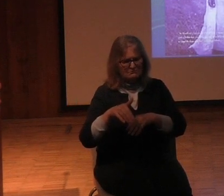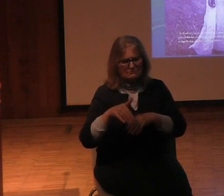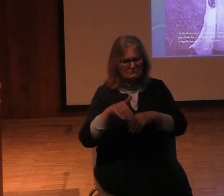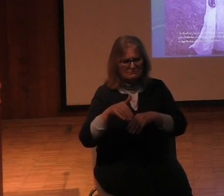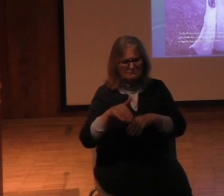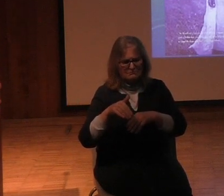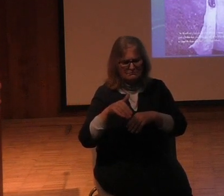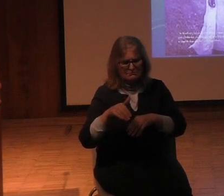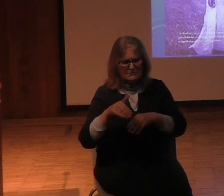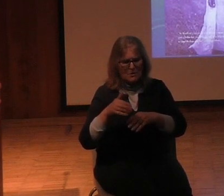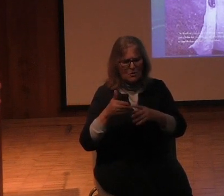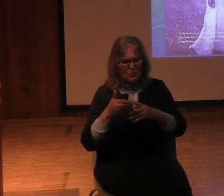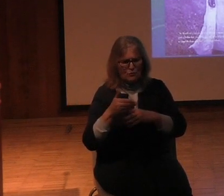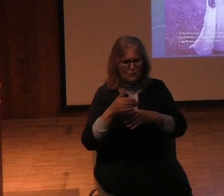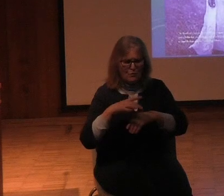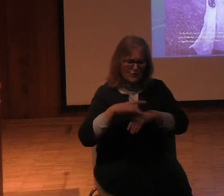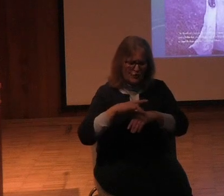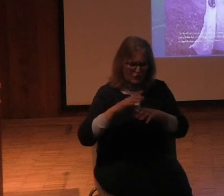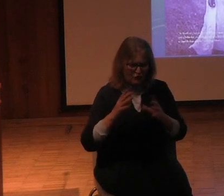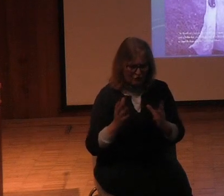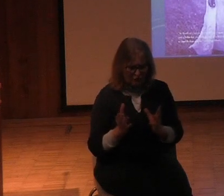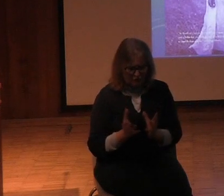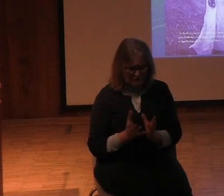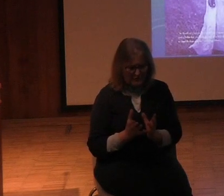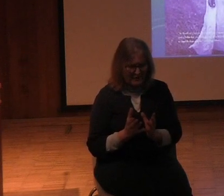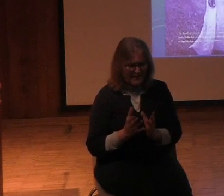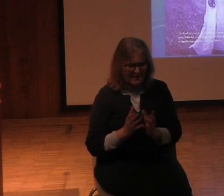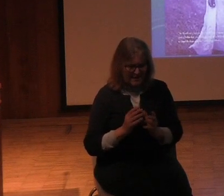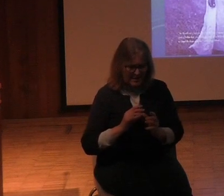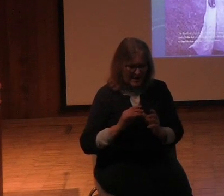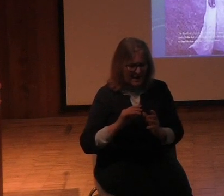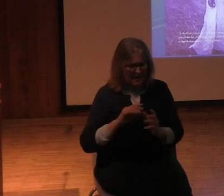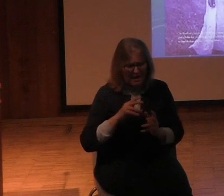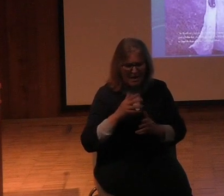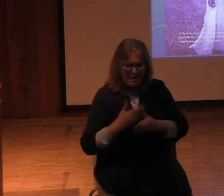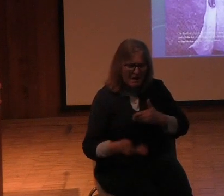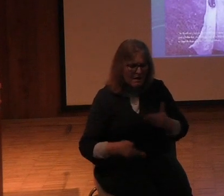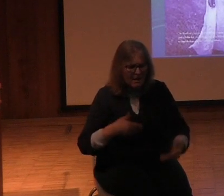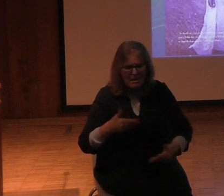earth, sculpting mud bodies in its path.